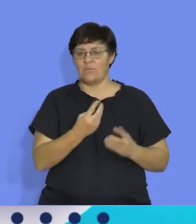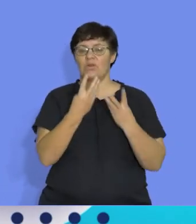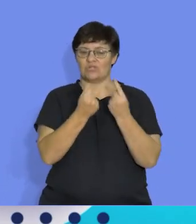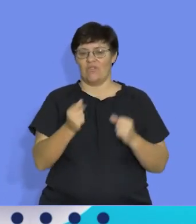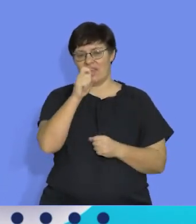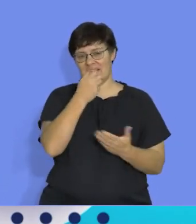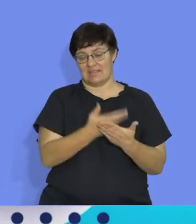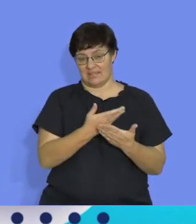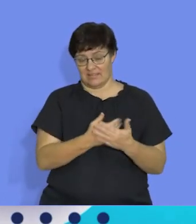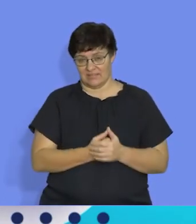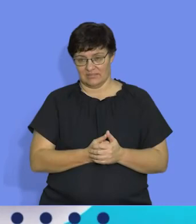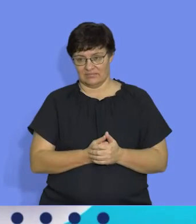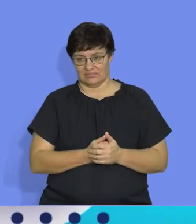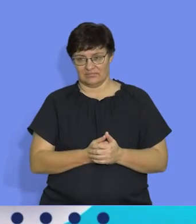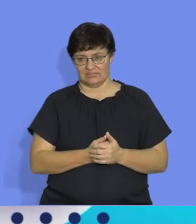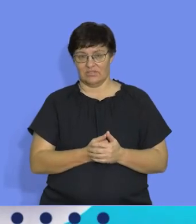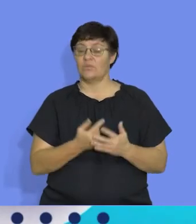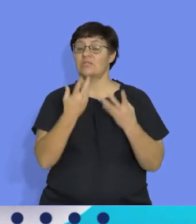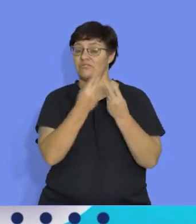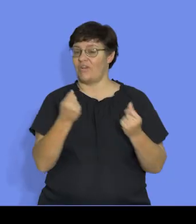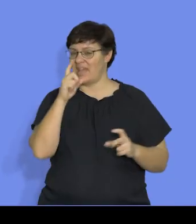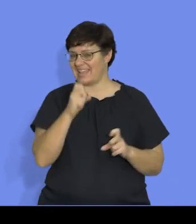solve for x. So let's solve for x together.